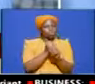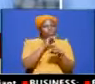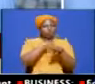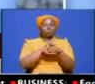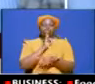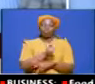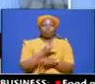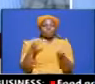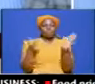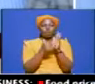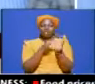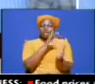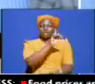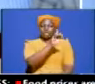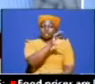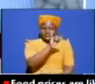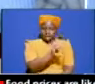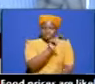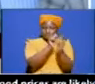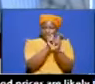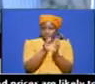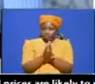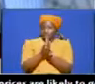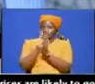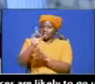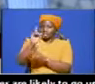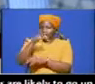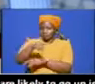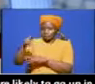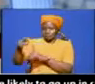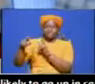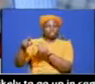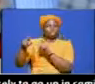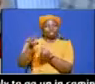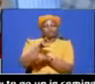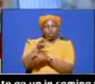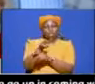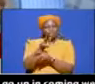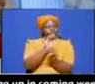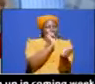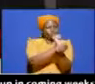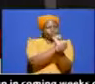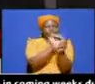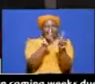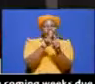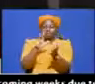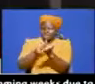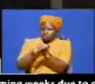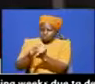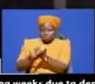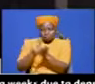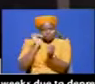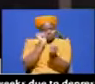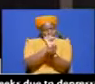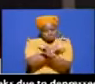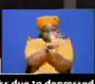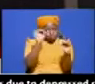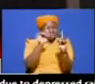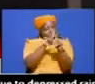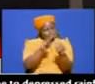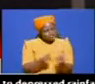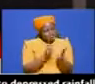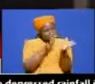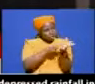of Criminal Investigations and the Director of Public Prosecution from arresting and recommending charges against Muchelule and